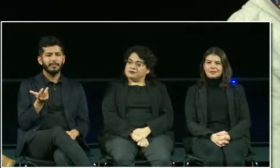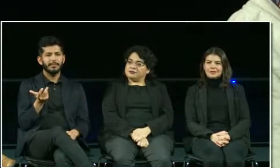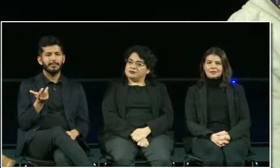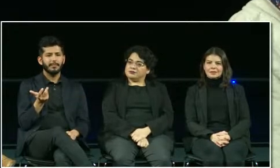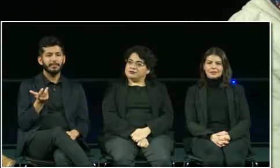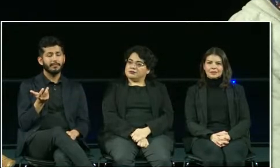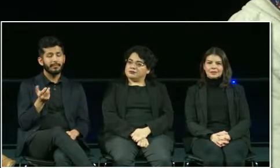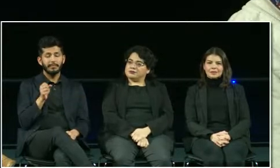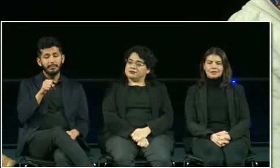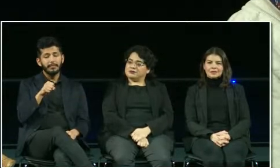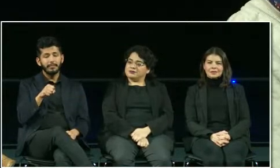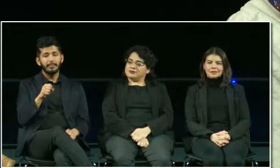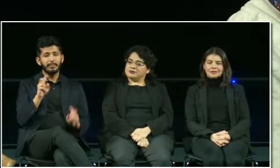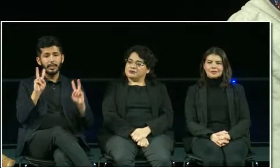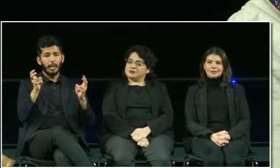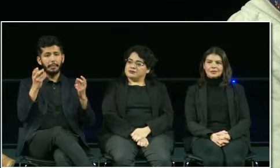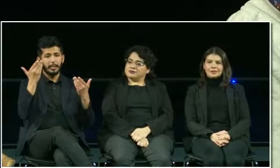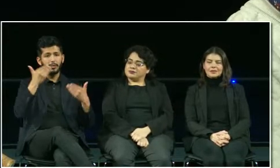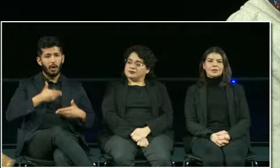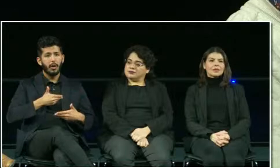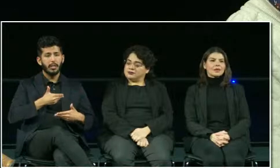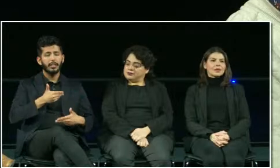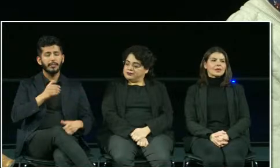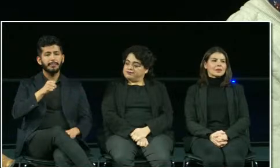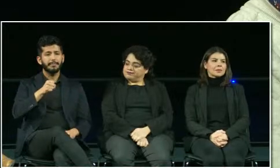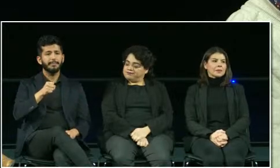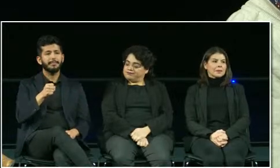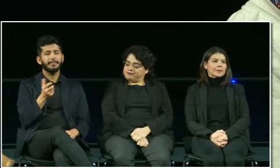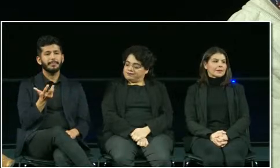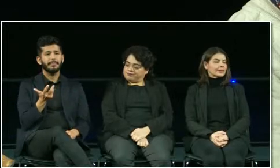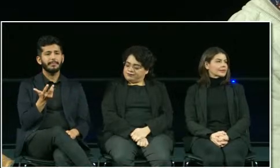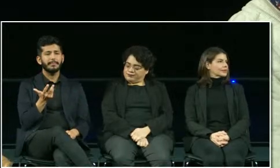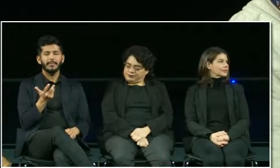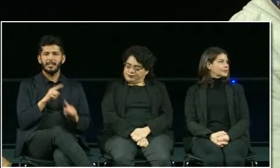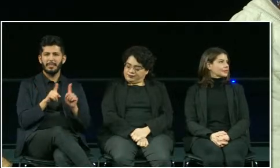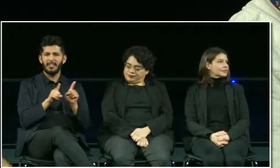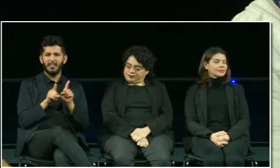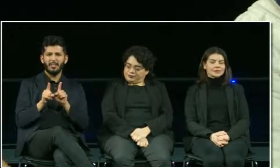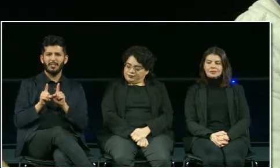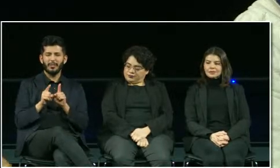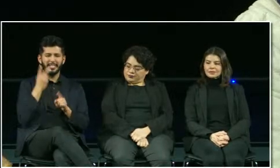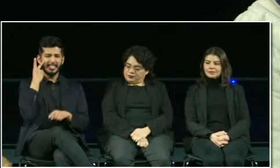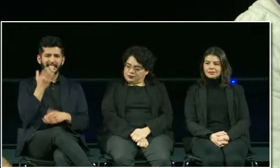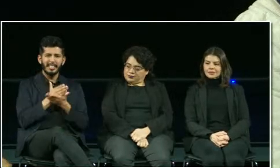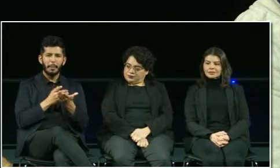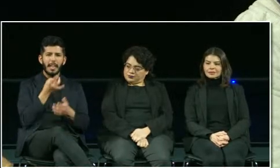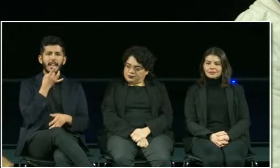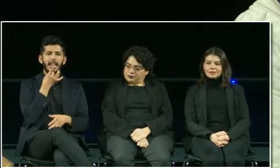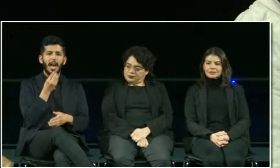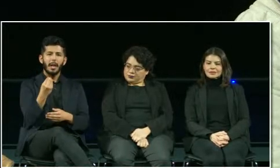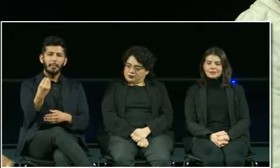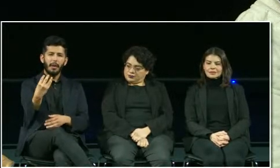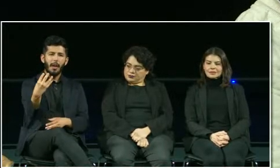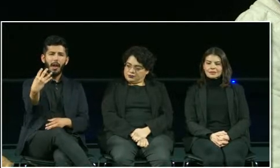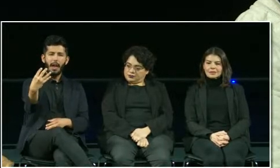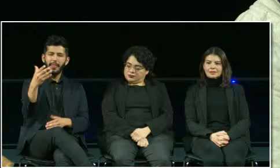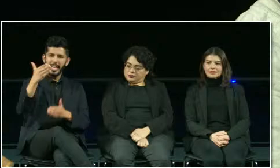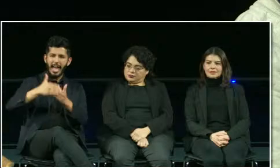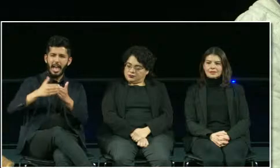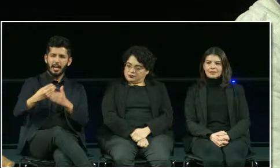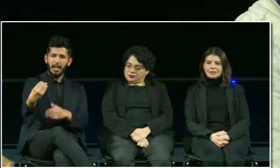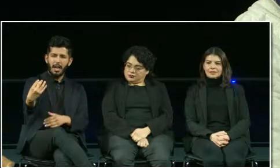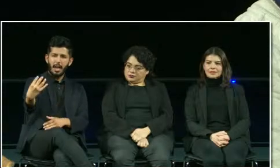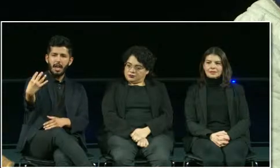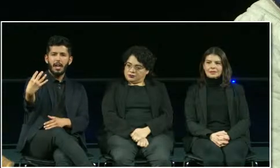that is dark, but to bring. Also, some light, see some light at the end of the tunnel is